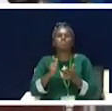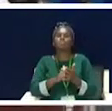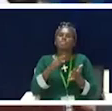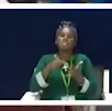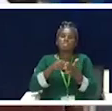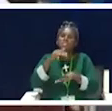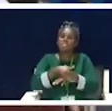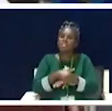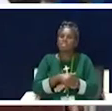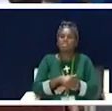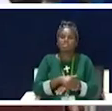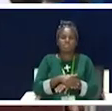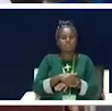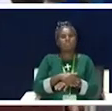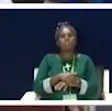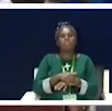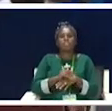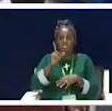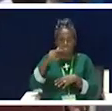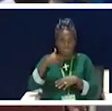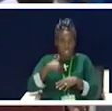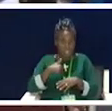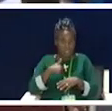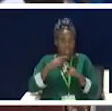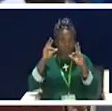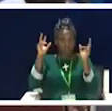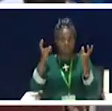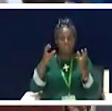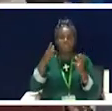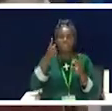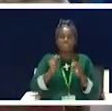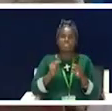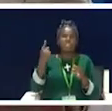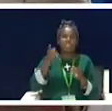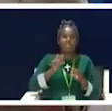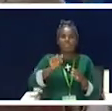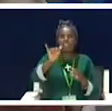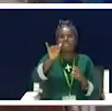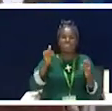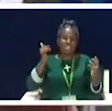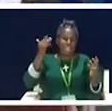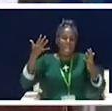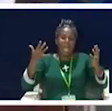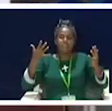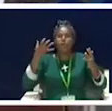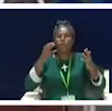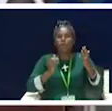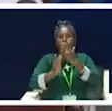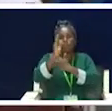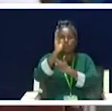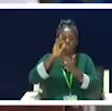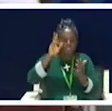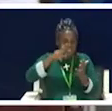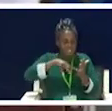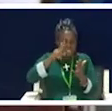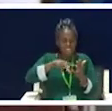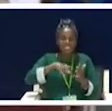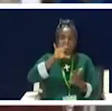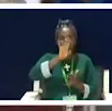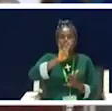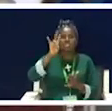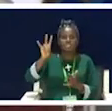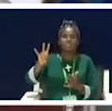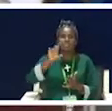Tonight I have before me the everlasting arm of God. Psalm 77 verse 14 to